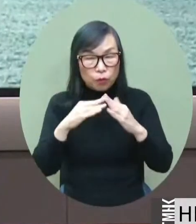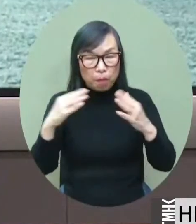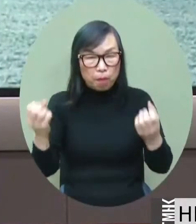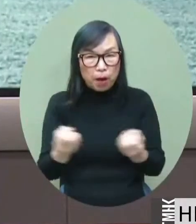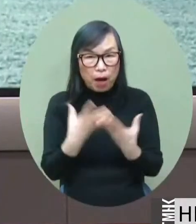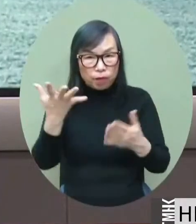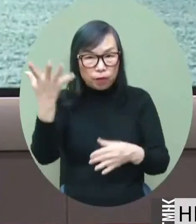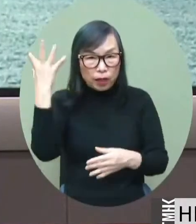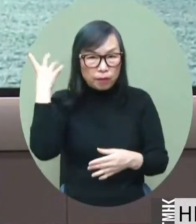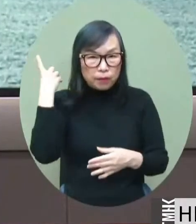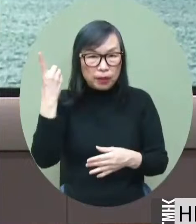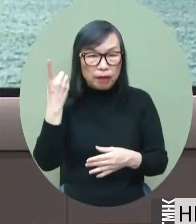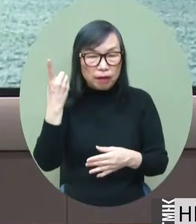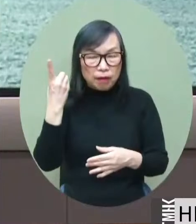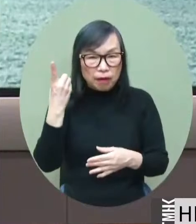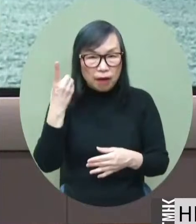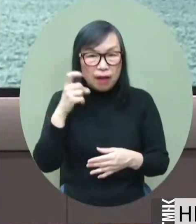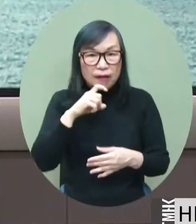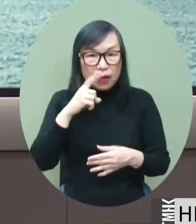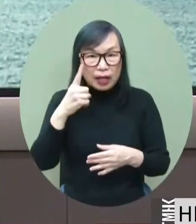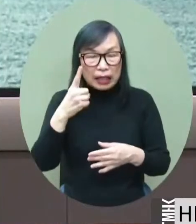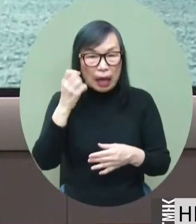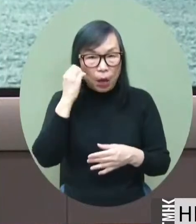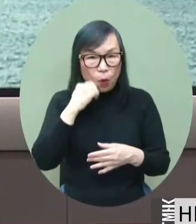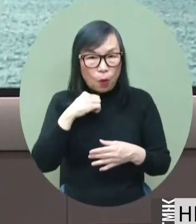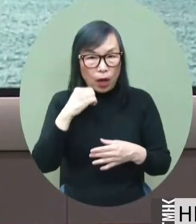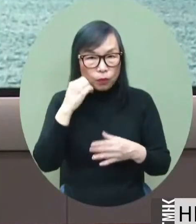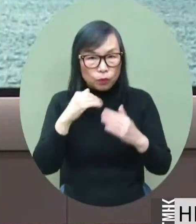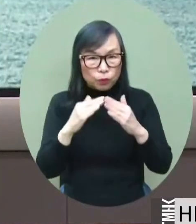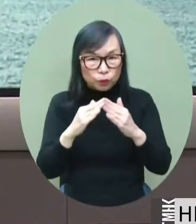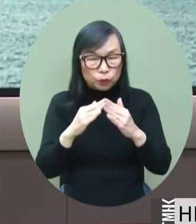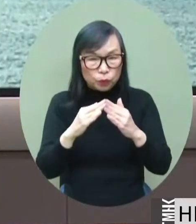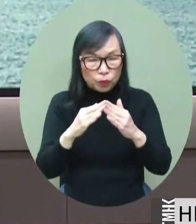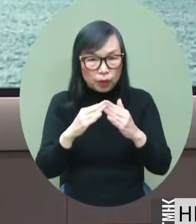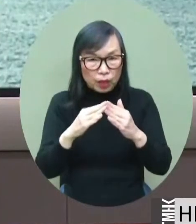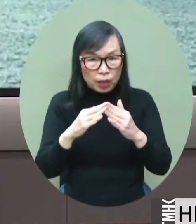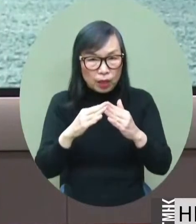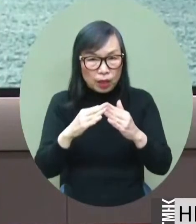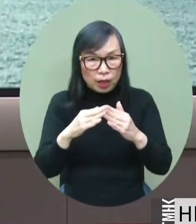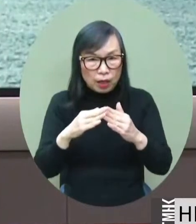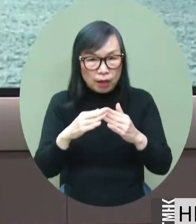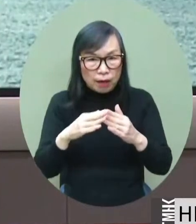As regards outbreak in care homes yesterday, there was one care home